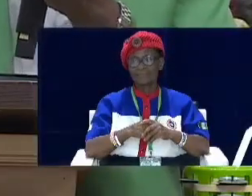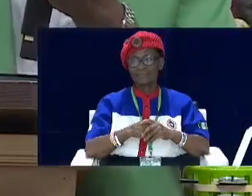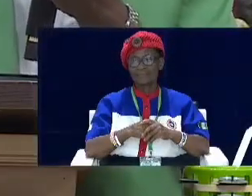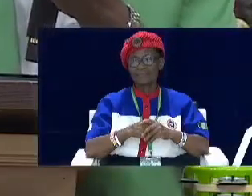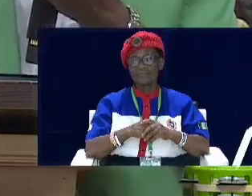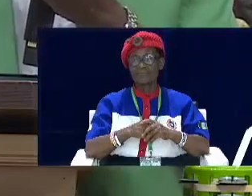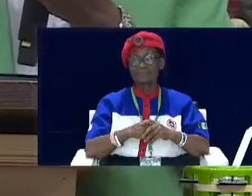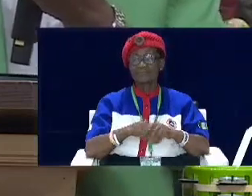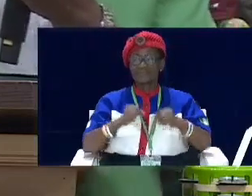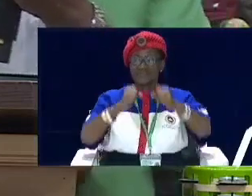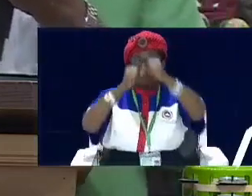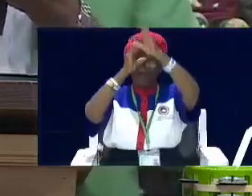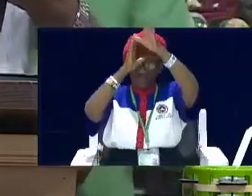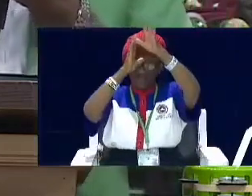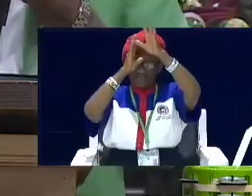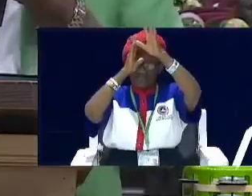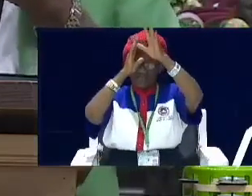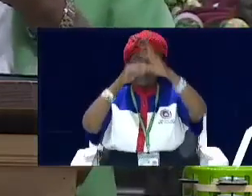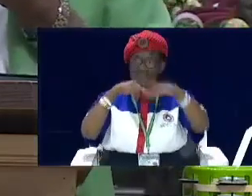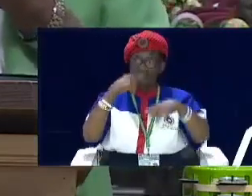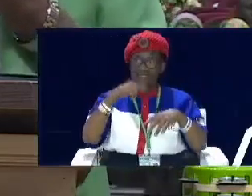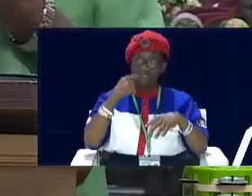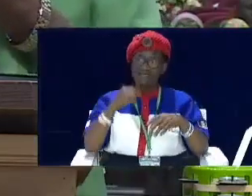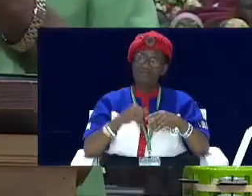Daddy says, Daddy we pe,